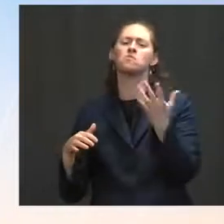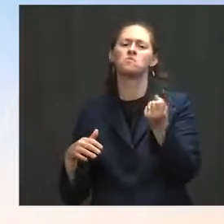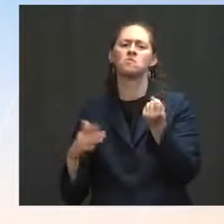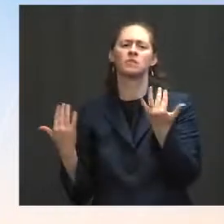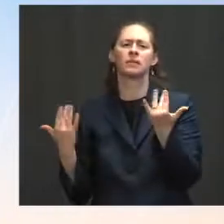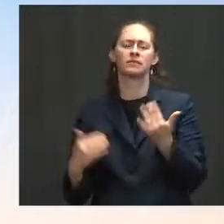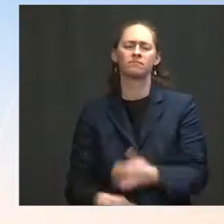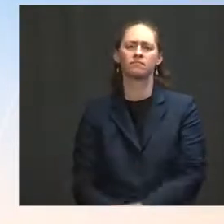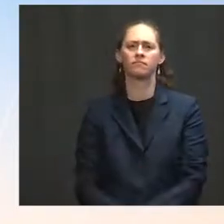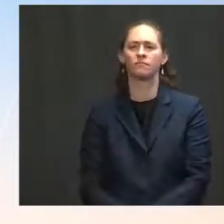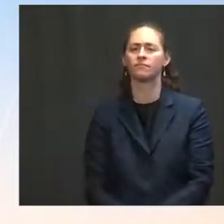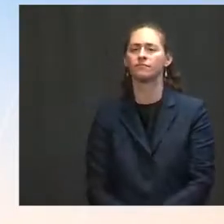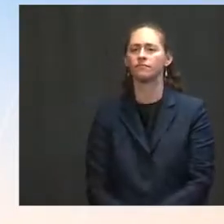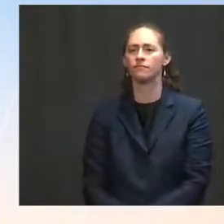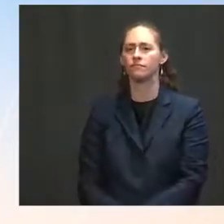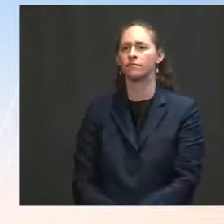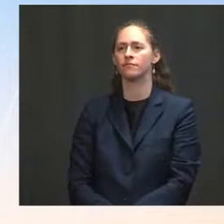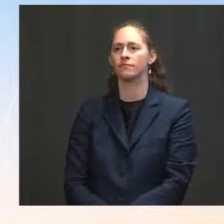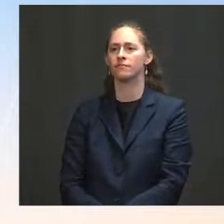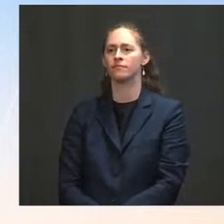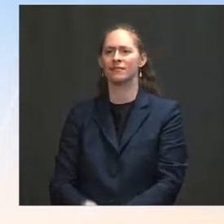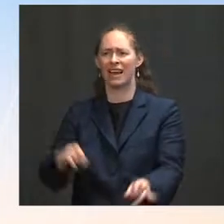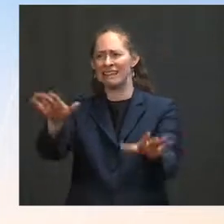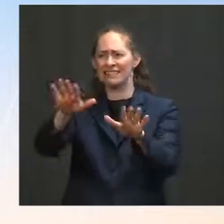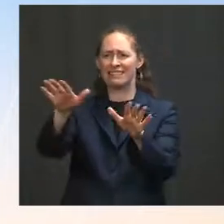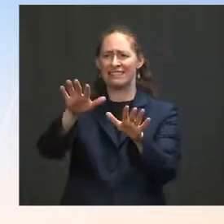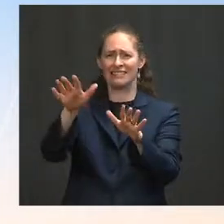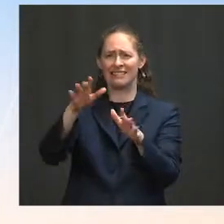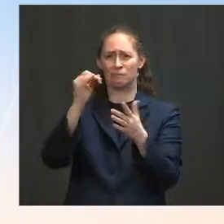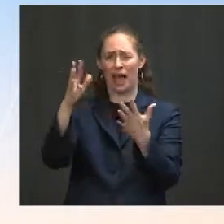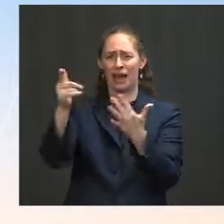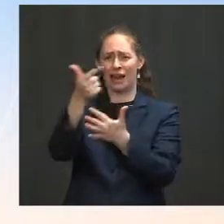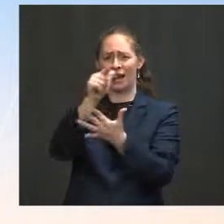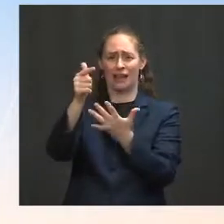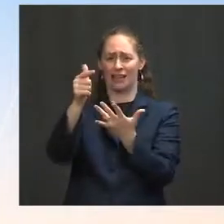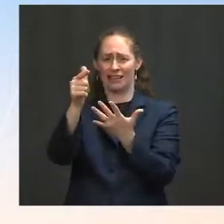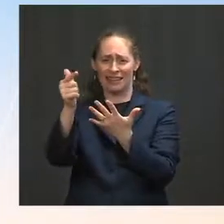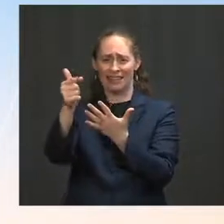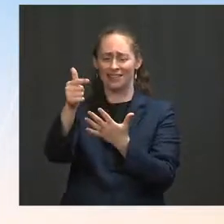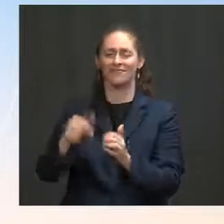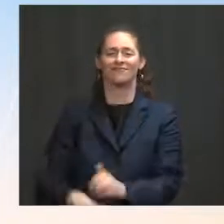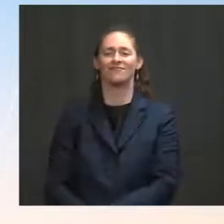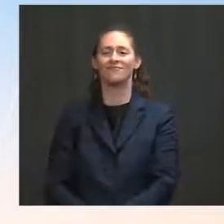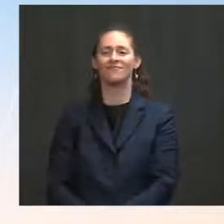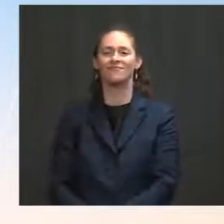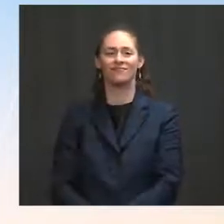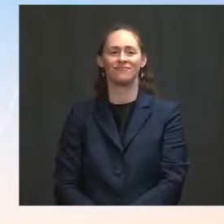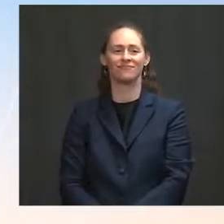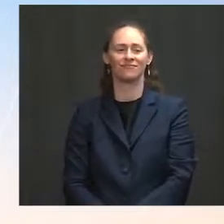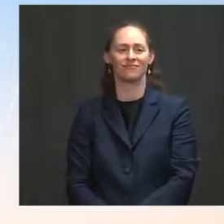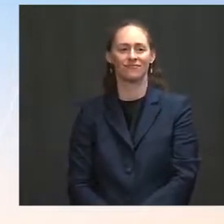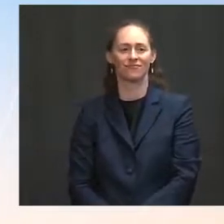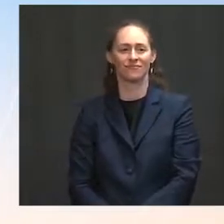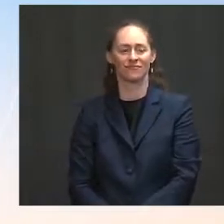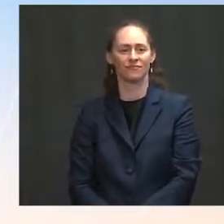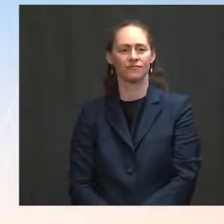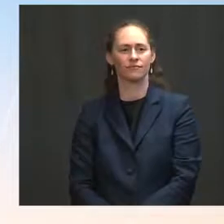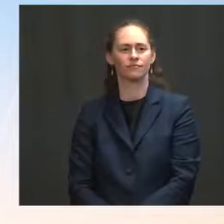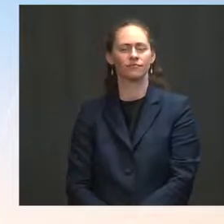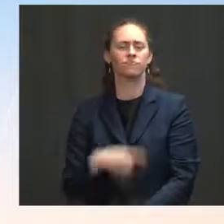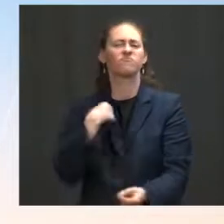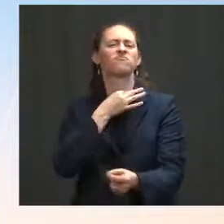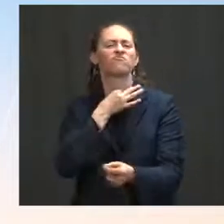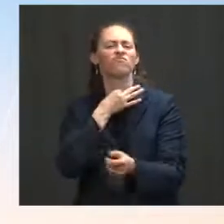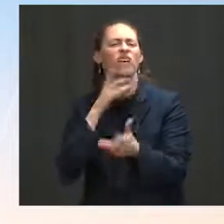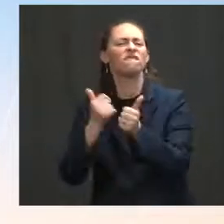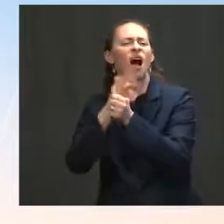ahead. I'm just going to jump around because I haven't gotten to a bunch of people in this room in a couple days. Go ahead. Jen, a couple on Afghanistan, just to follow. Yesterday, the